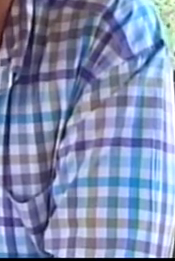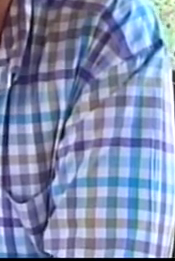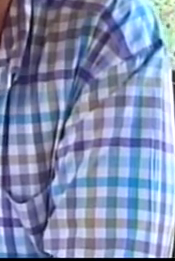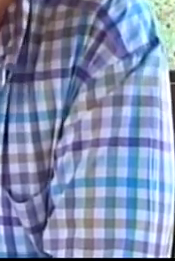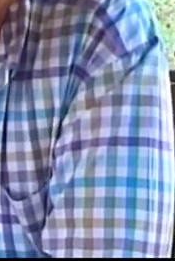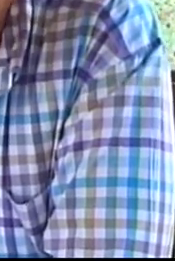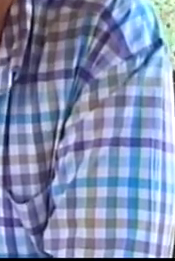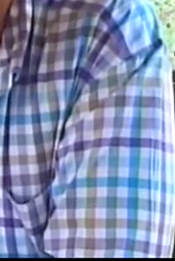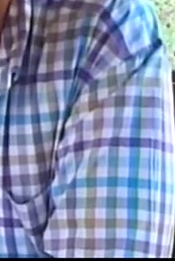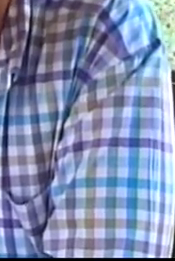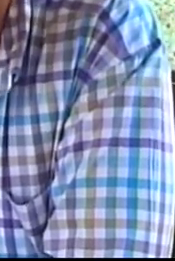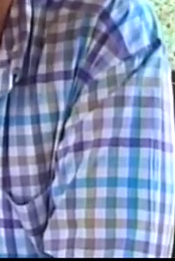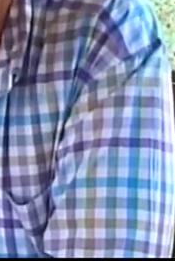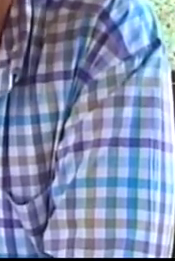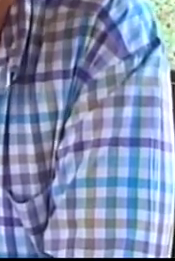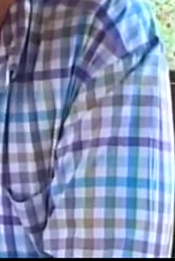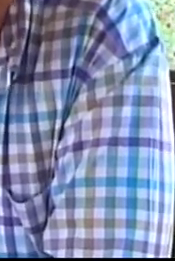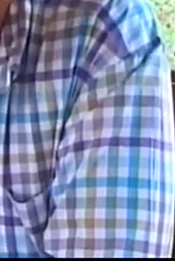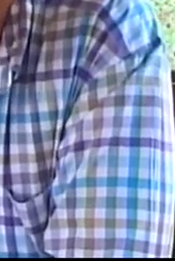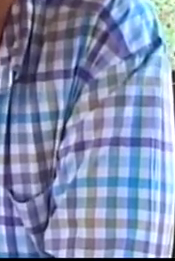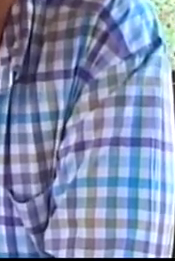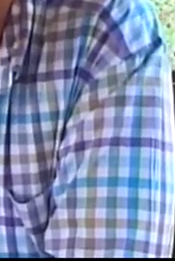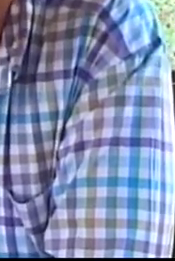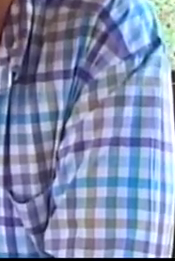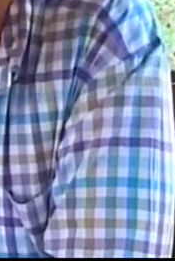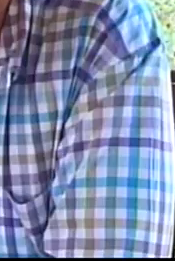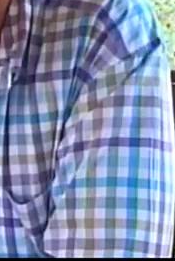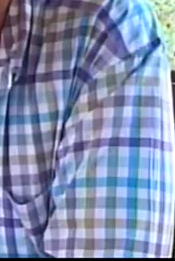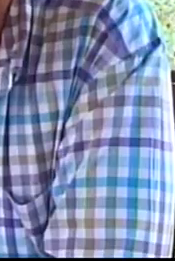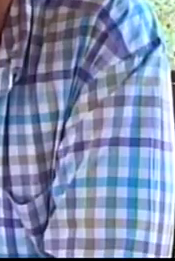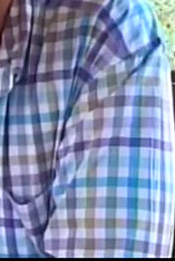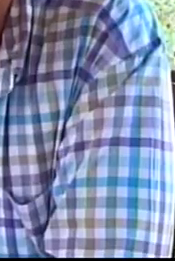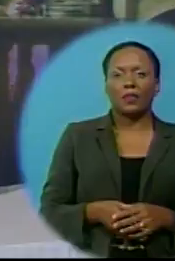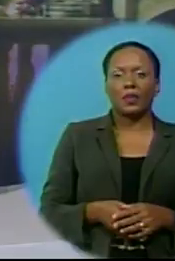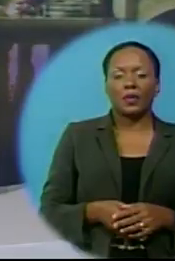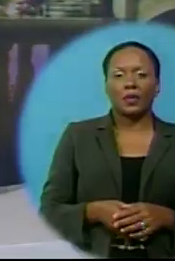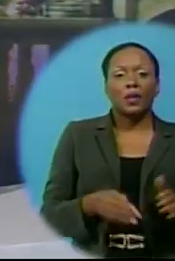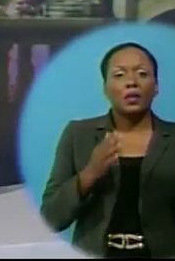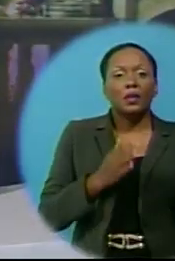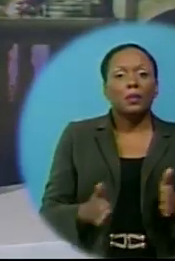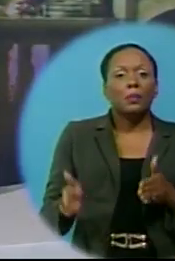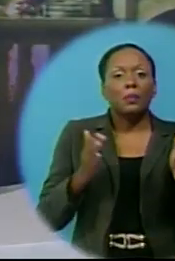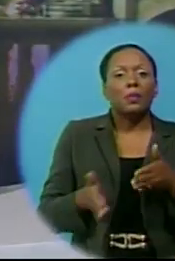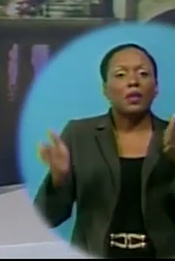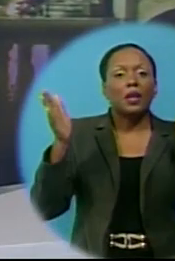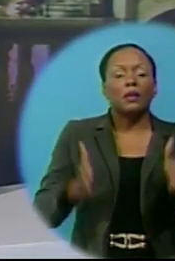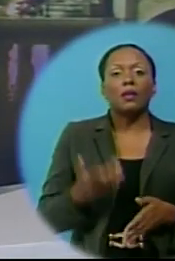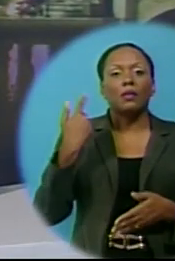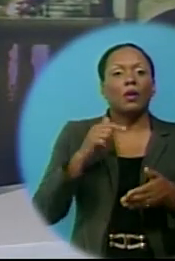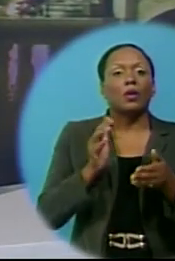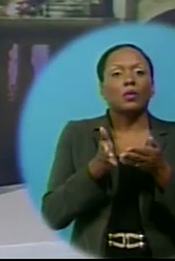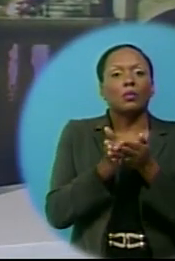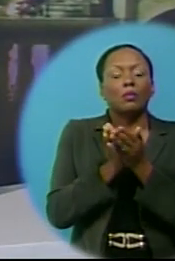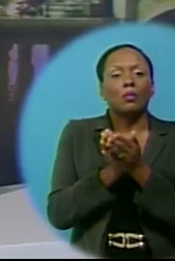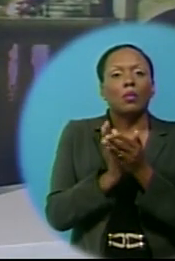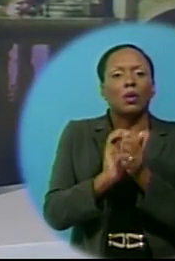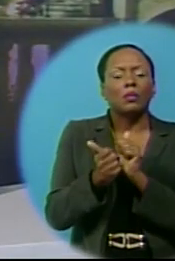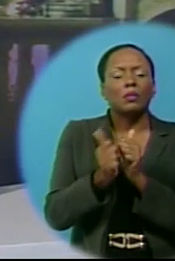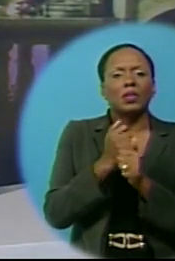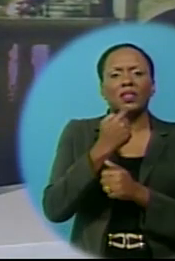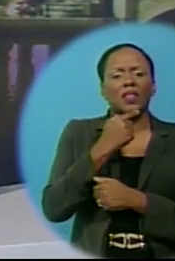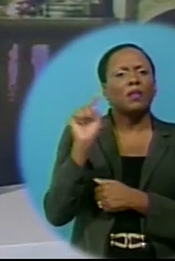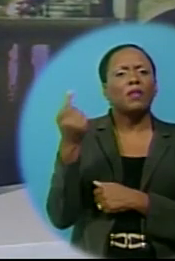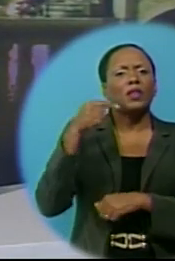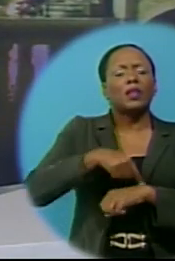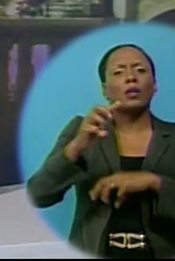the sort of estimate if I had to put a rough figure on it. Event organizer Andrew Davies says this